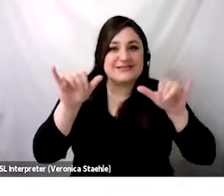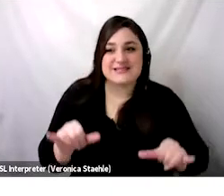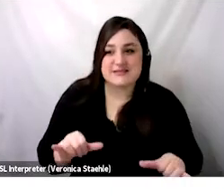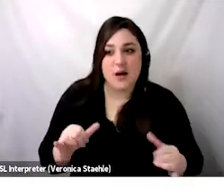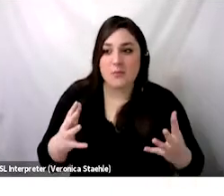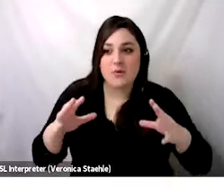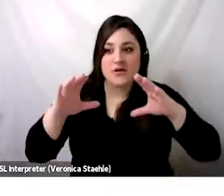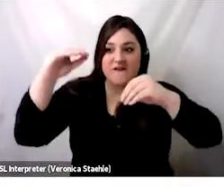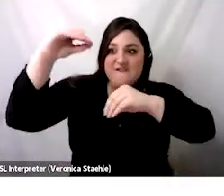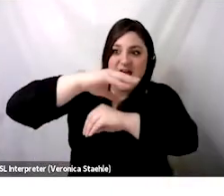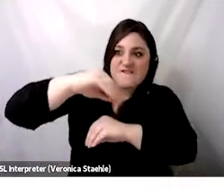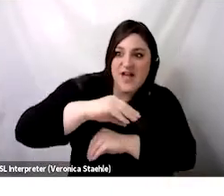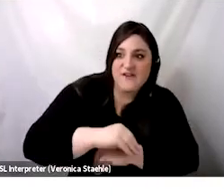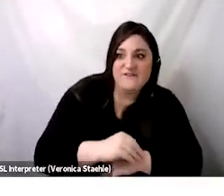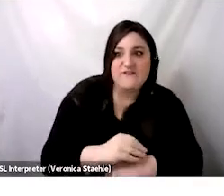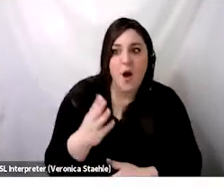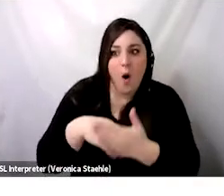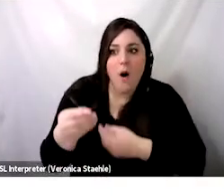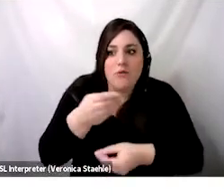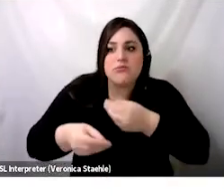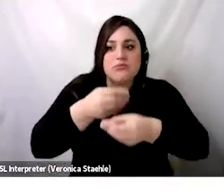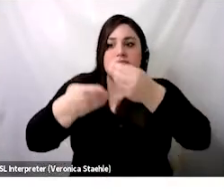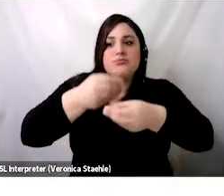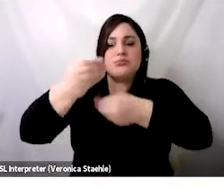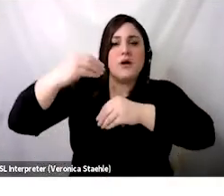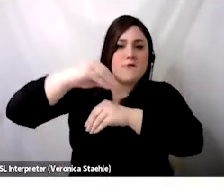of years to form soil.